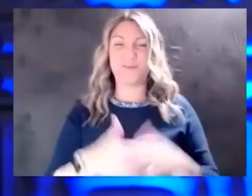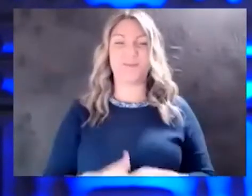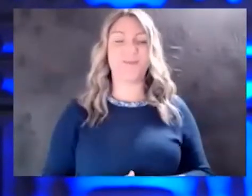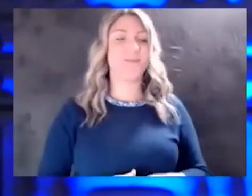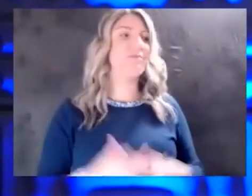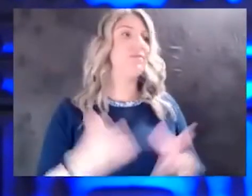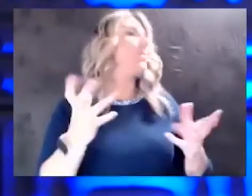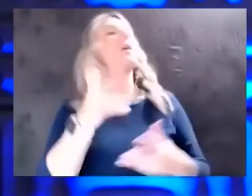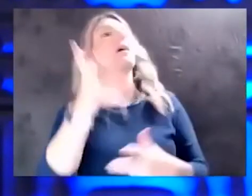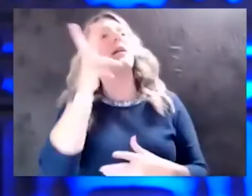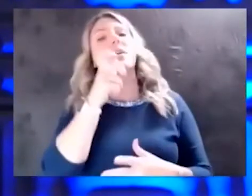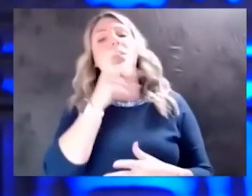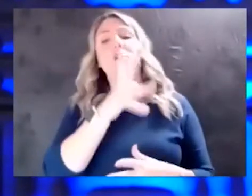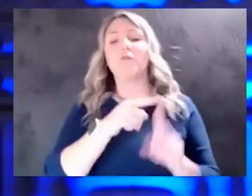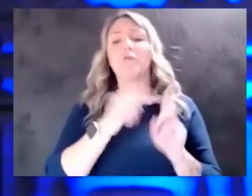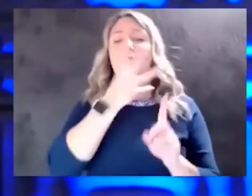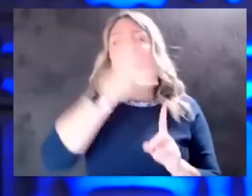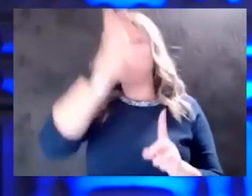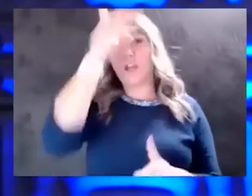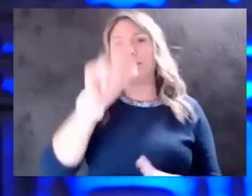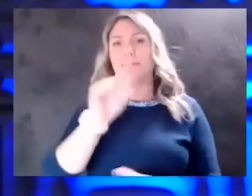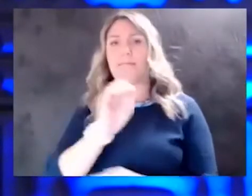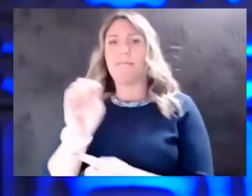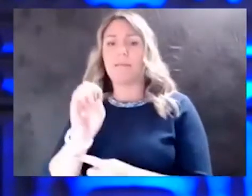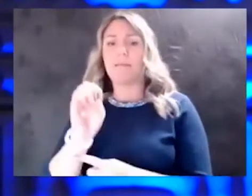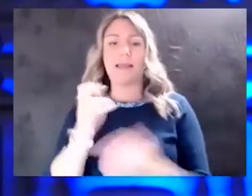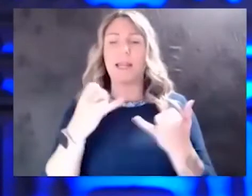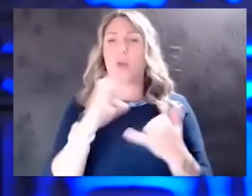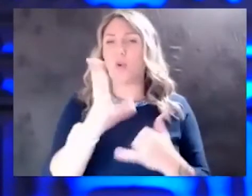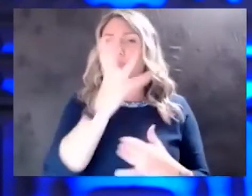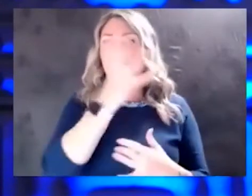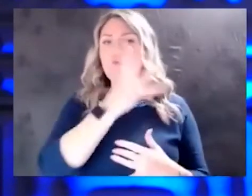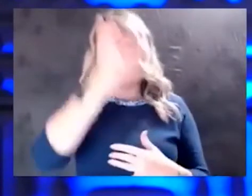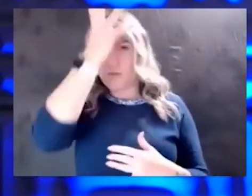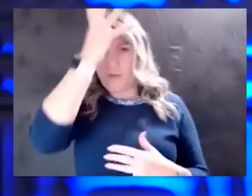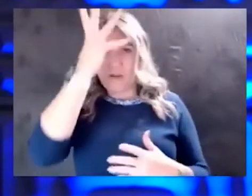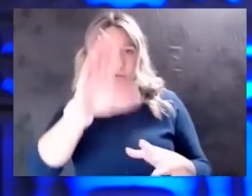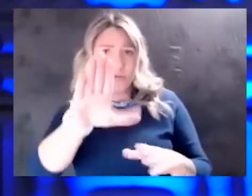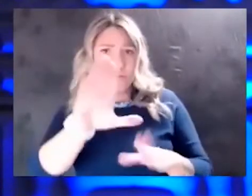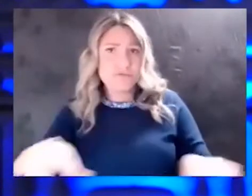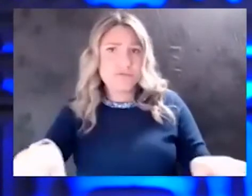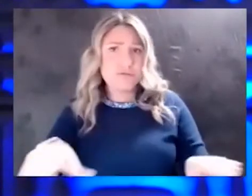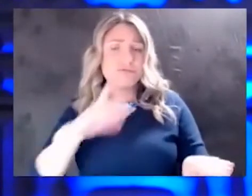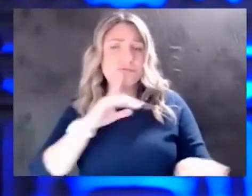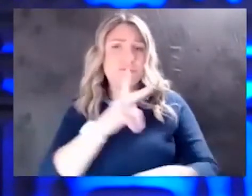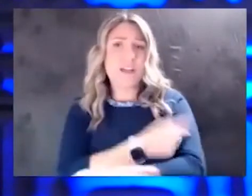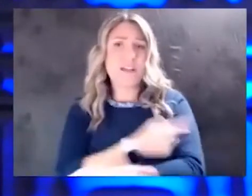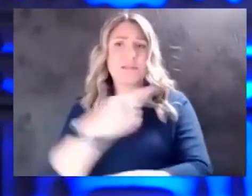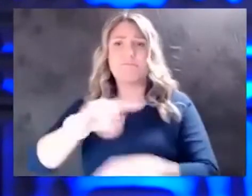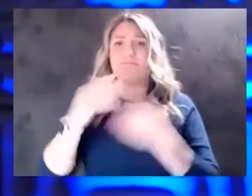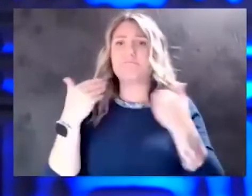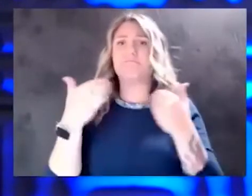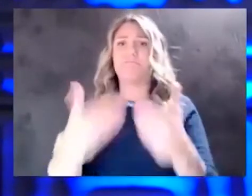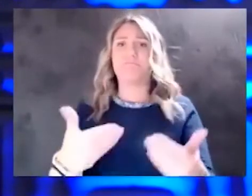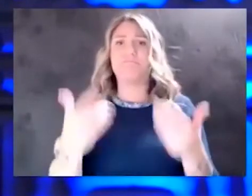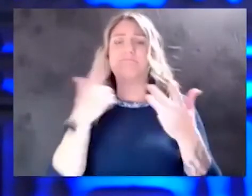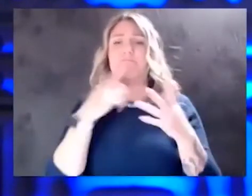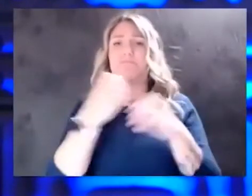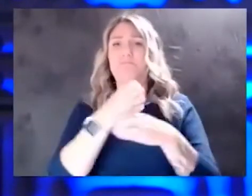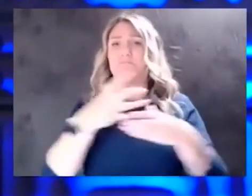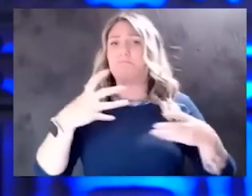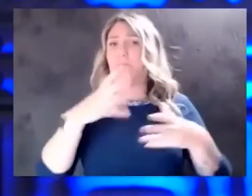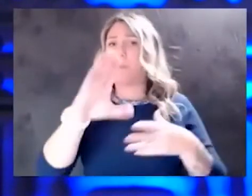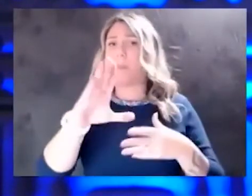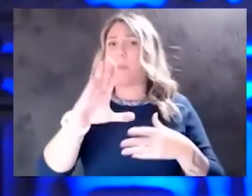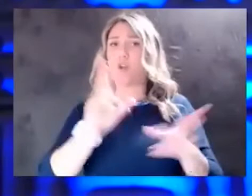parents. Lee wants to know, parents, now that your kids are vaccinated, are you allowing them to expand their bubble? And do you ask if